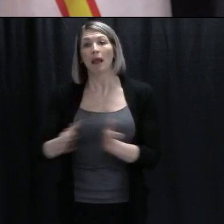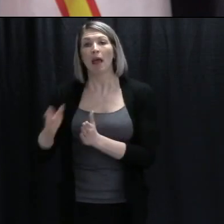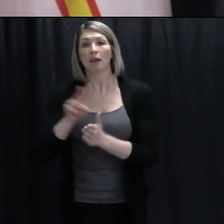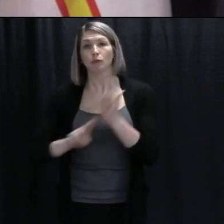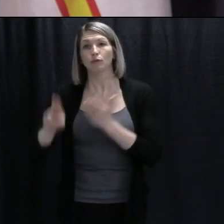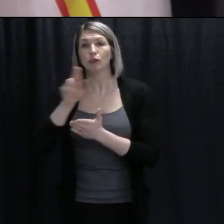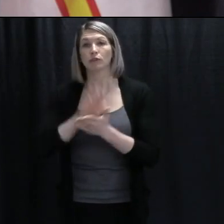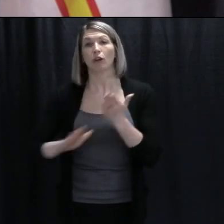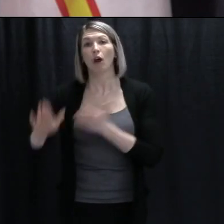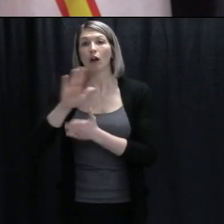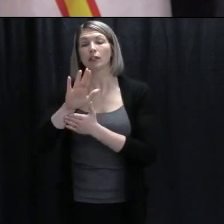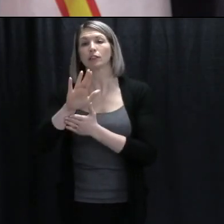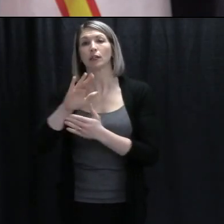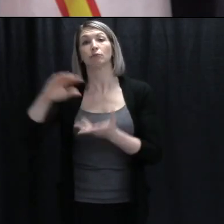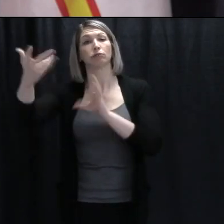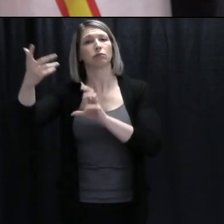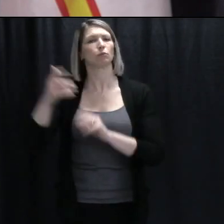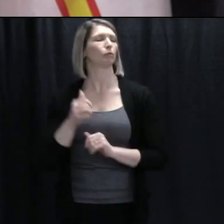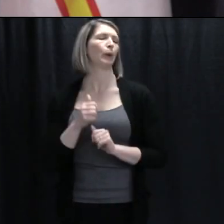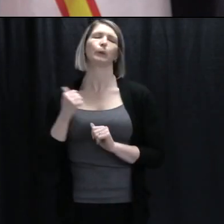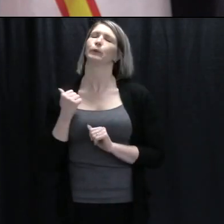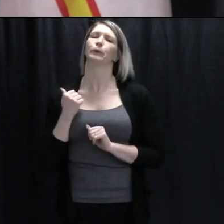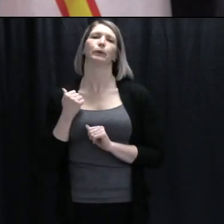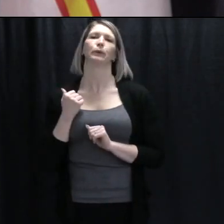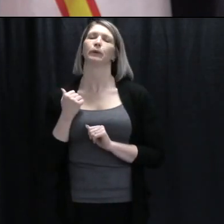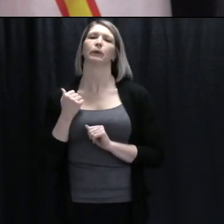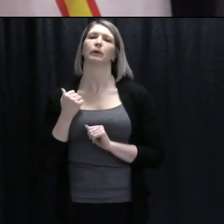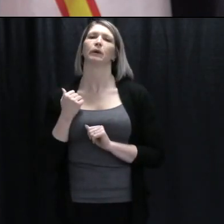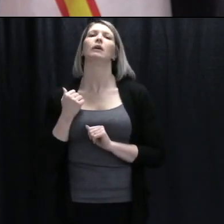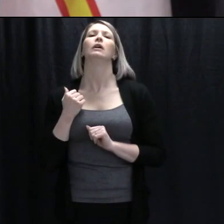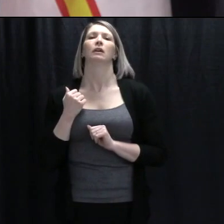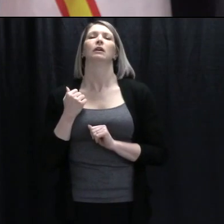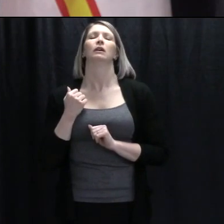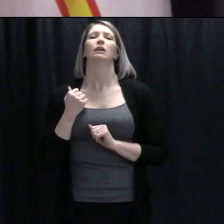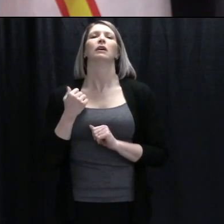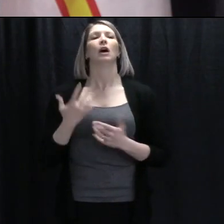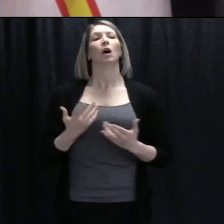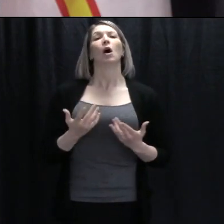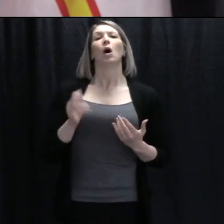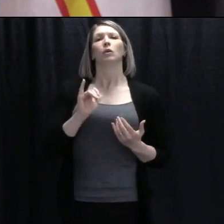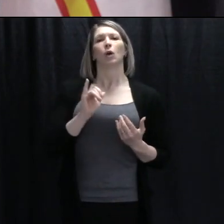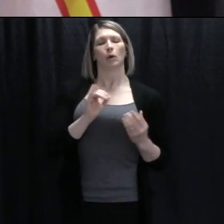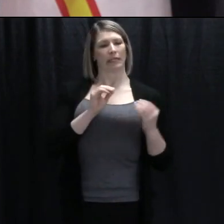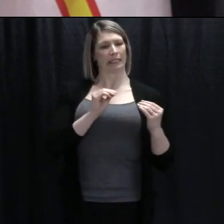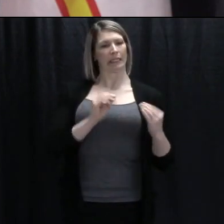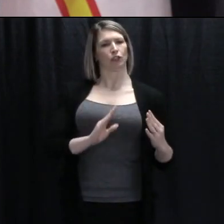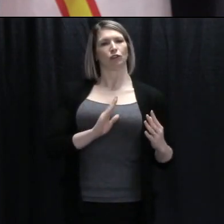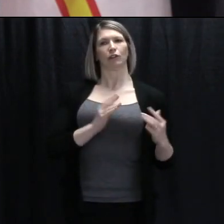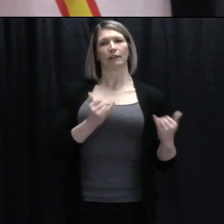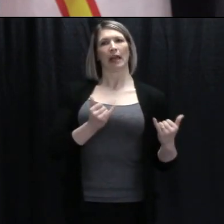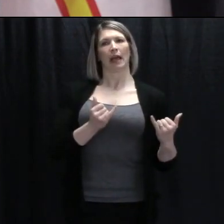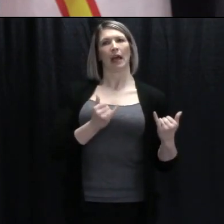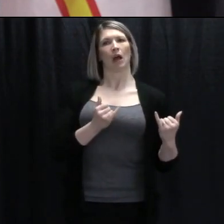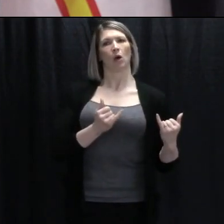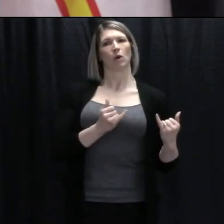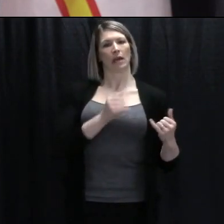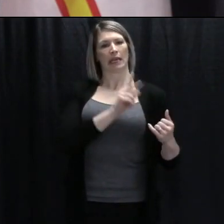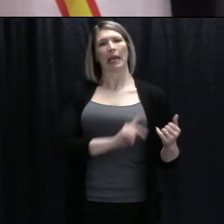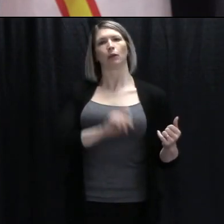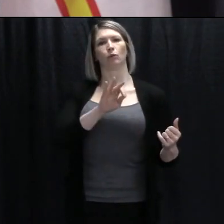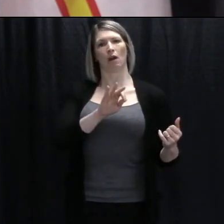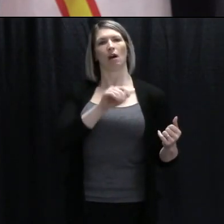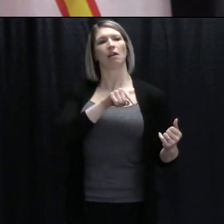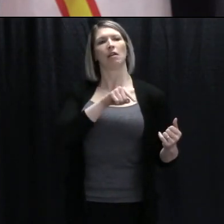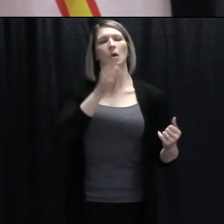are available for our K-9 students. So teachers will be in regular contact with our students